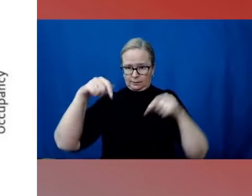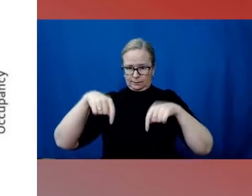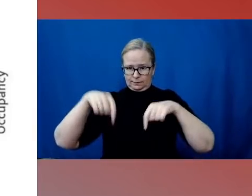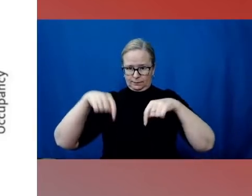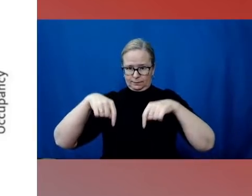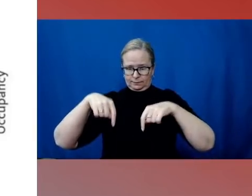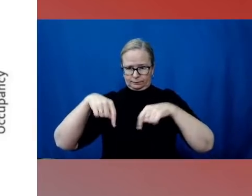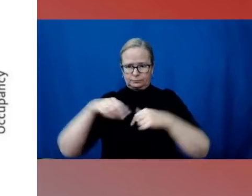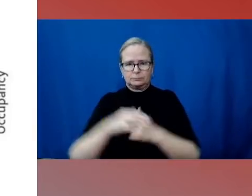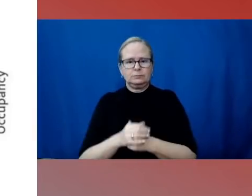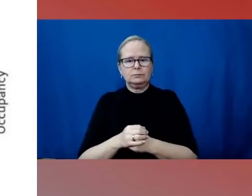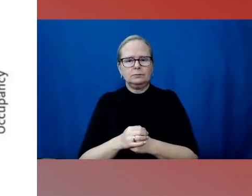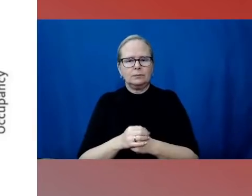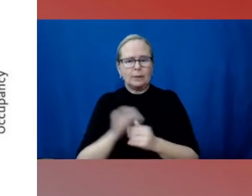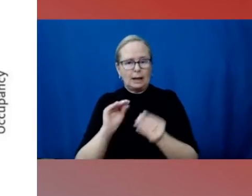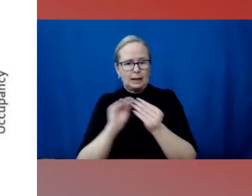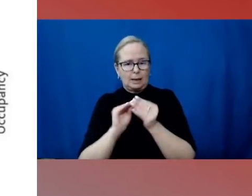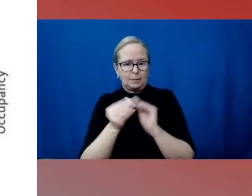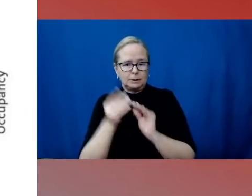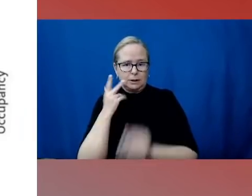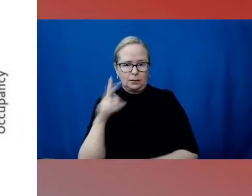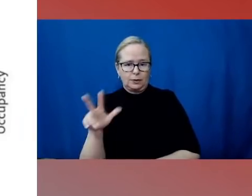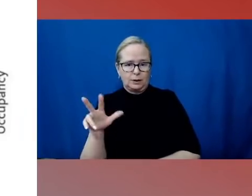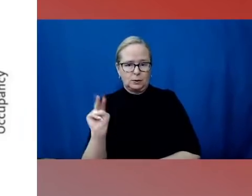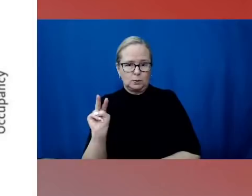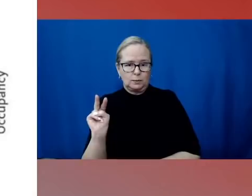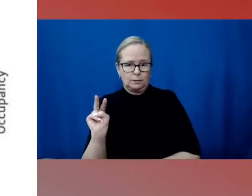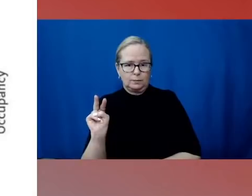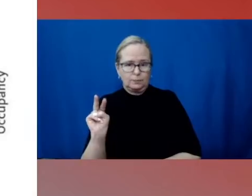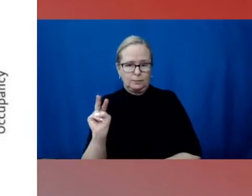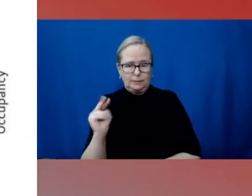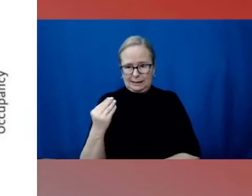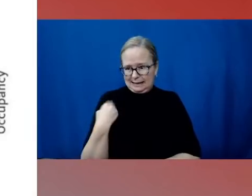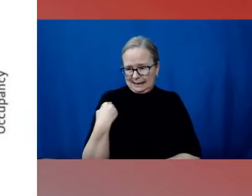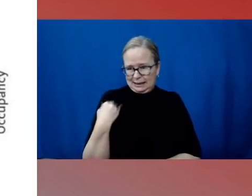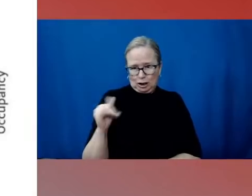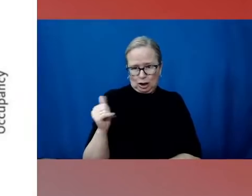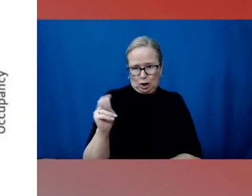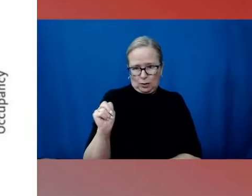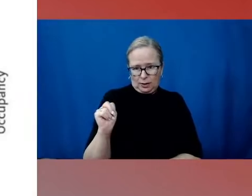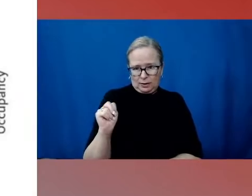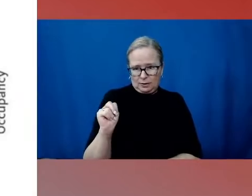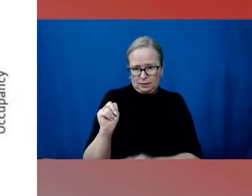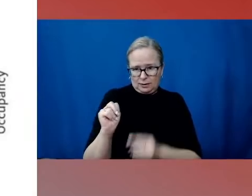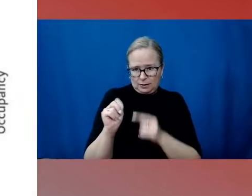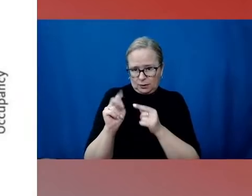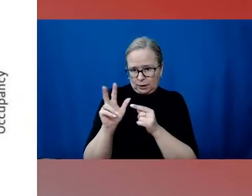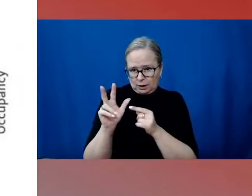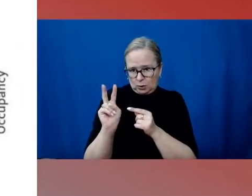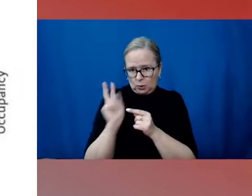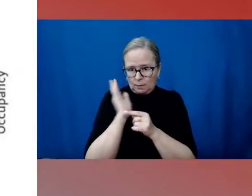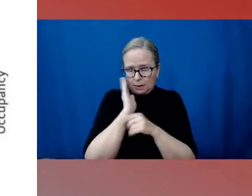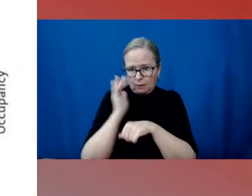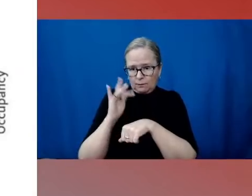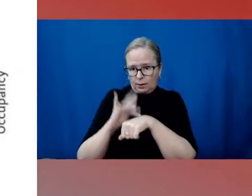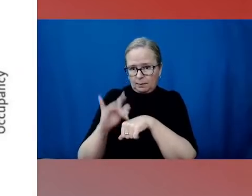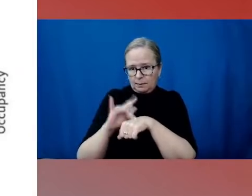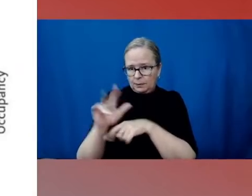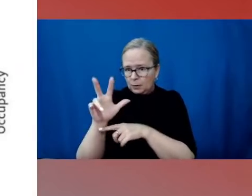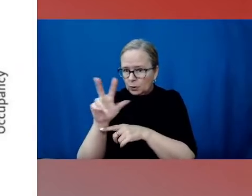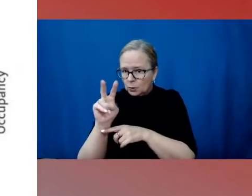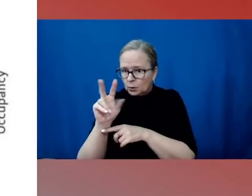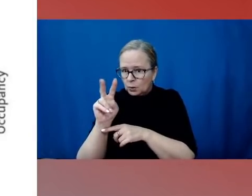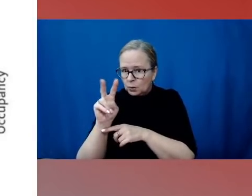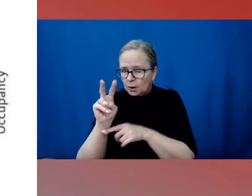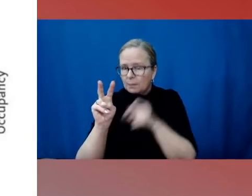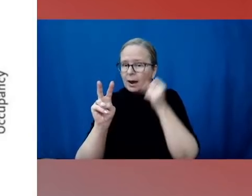example, and this is just, if you look, that number is on the 31st, there was 32 beds available in